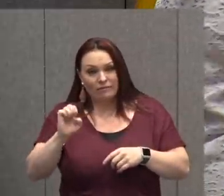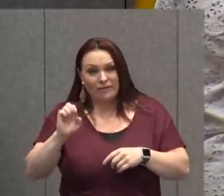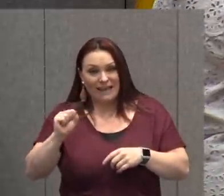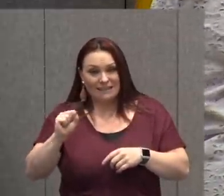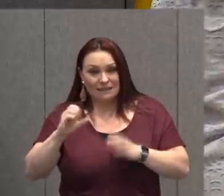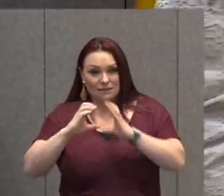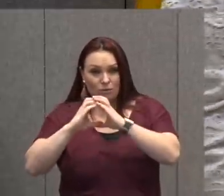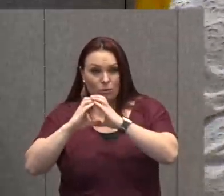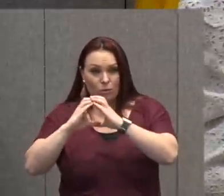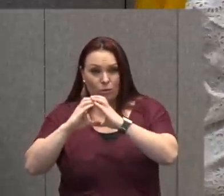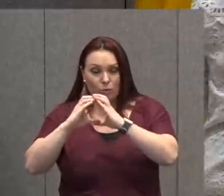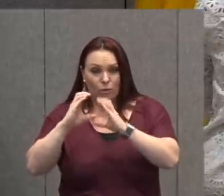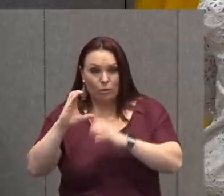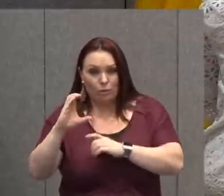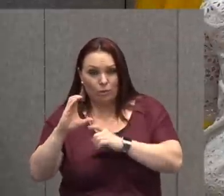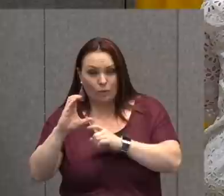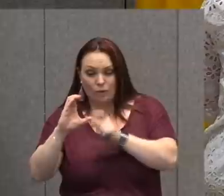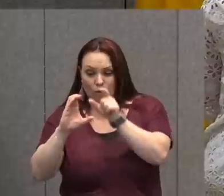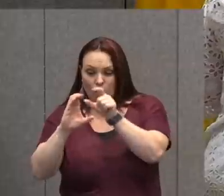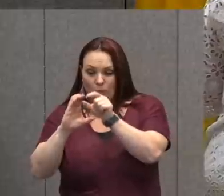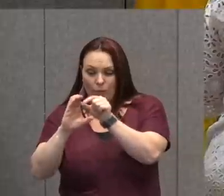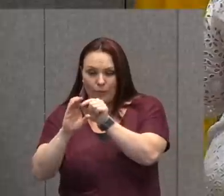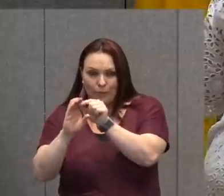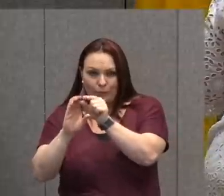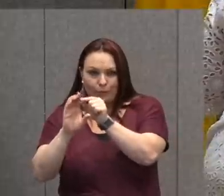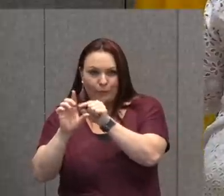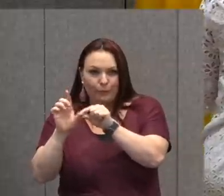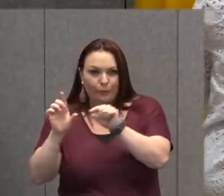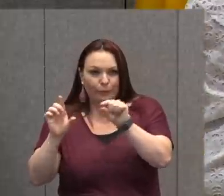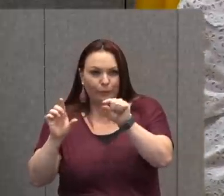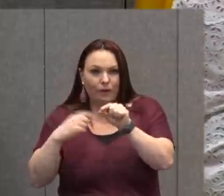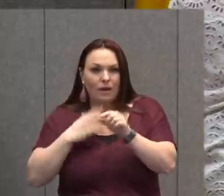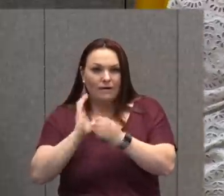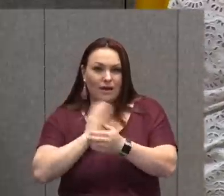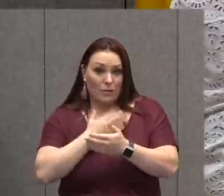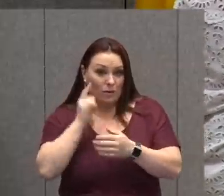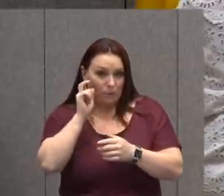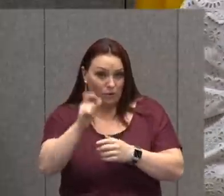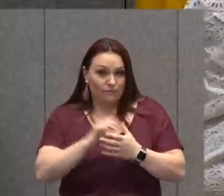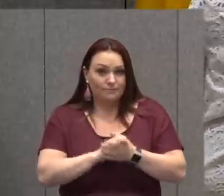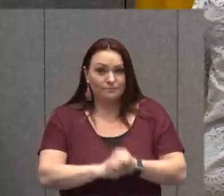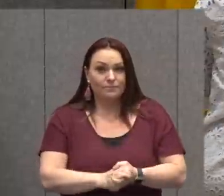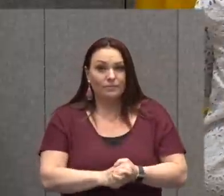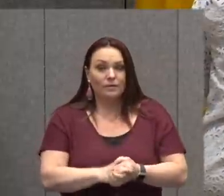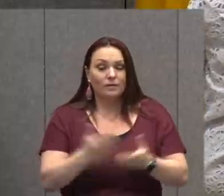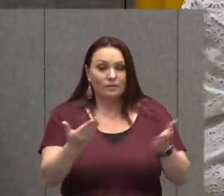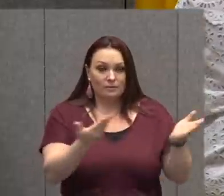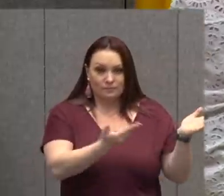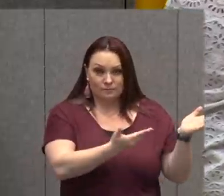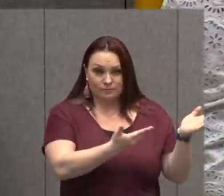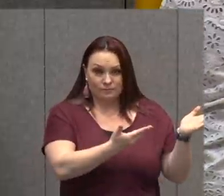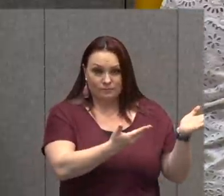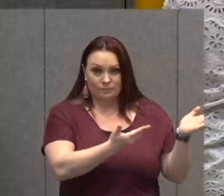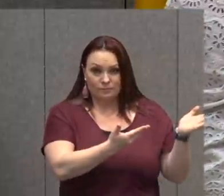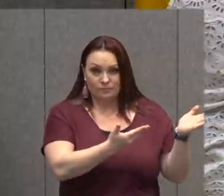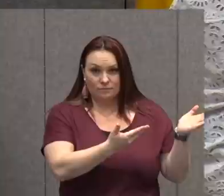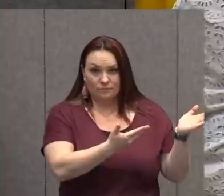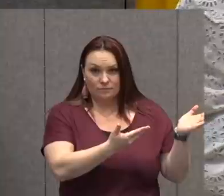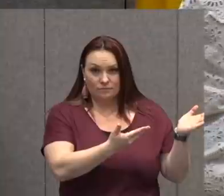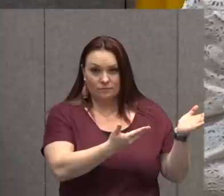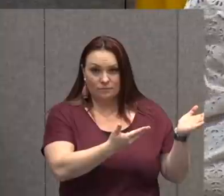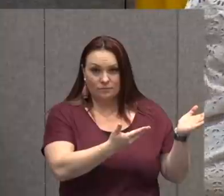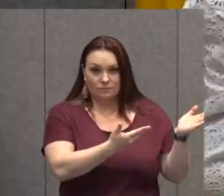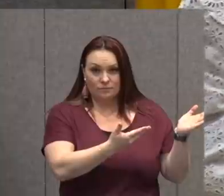should be the number two on our graphic organizer. The moon has different phases, which makes it